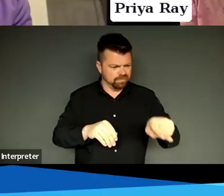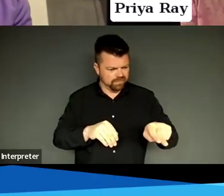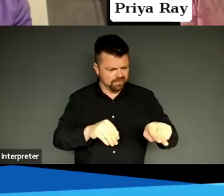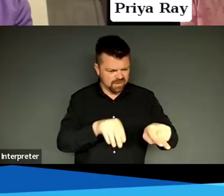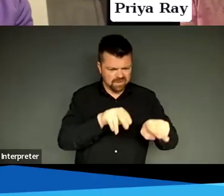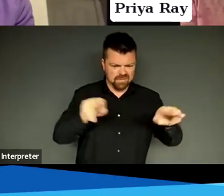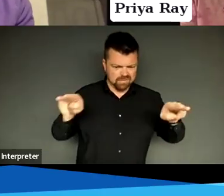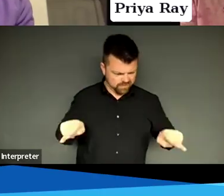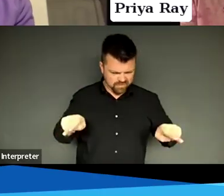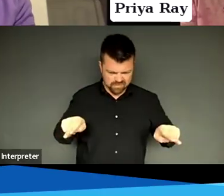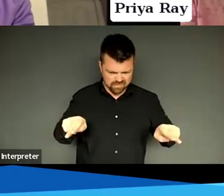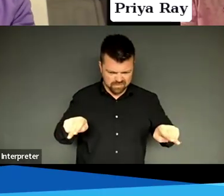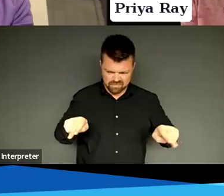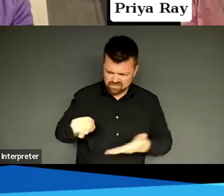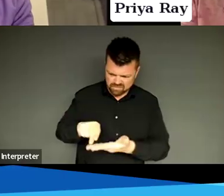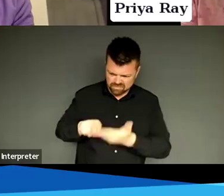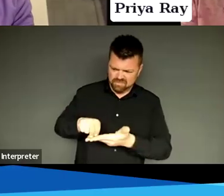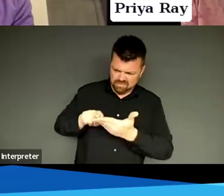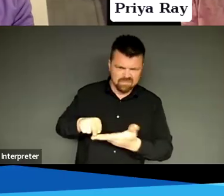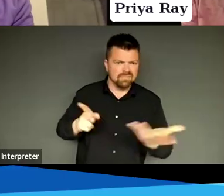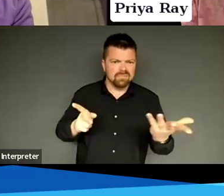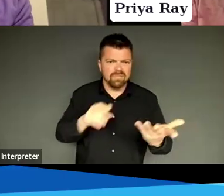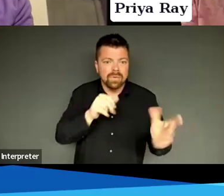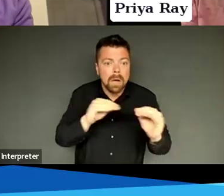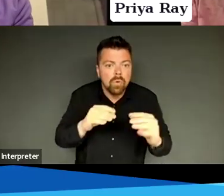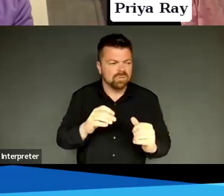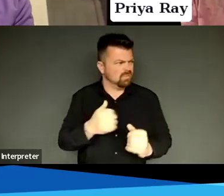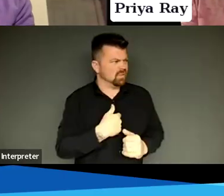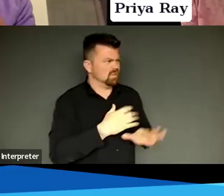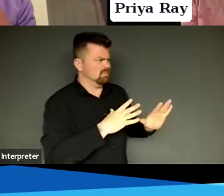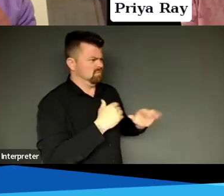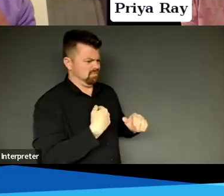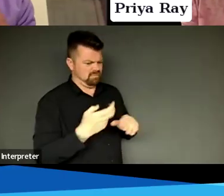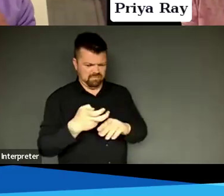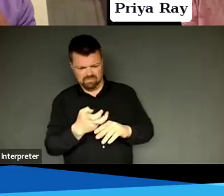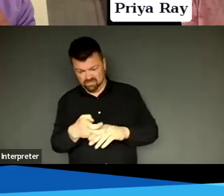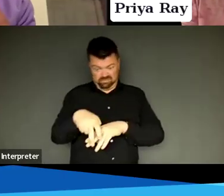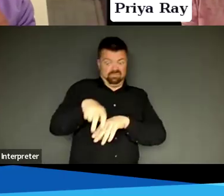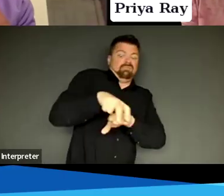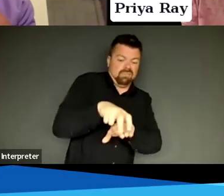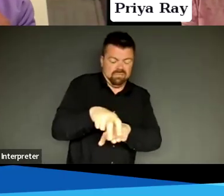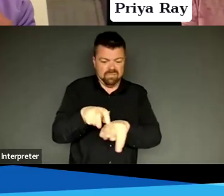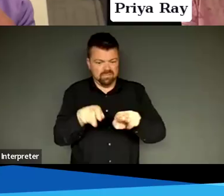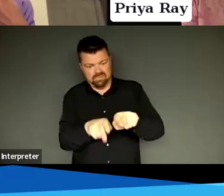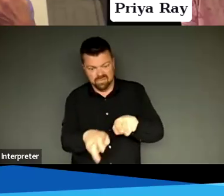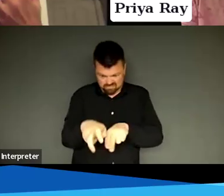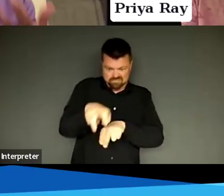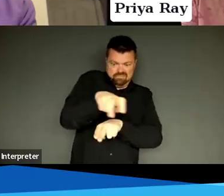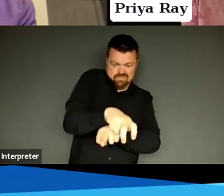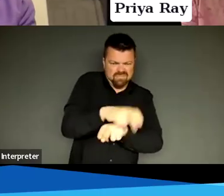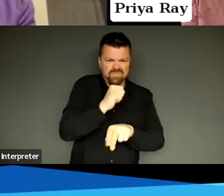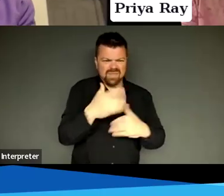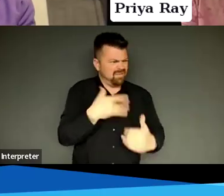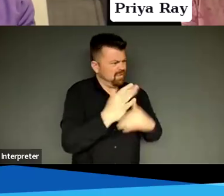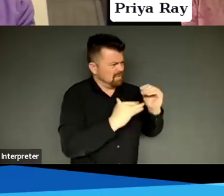with doing that. And they like, most people always are willing to help, and that's fine. You can get help, but